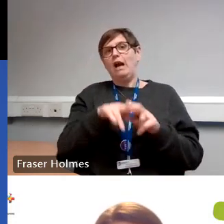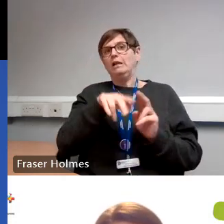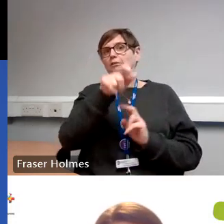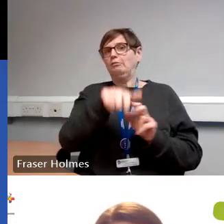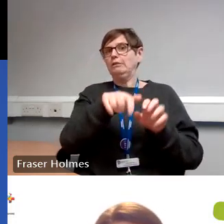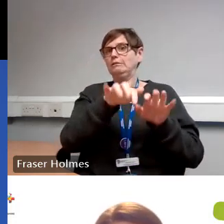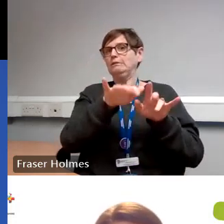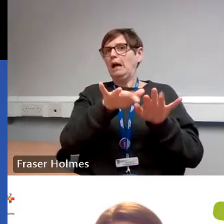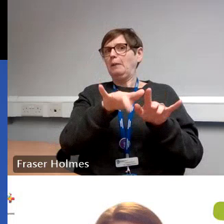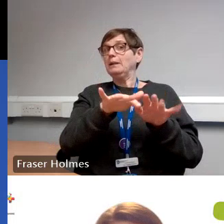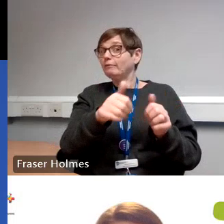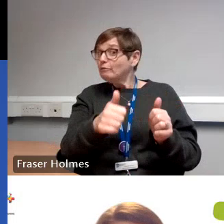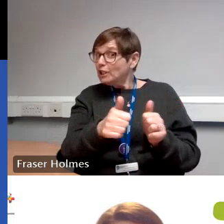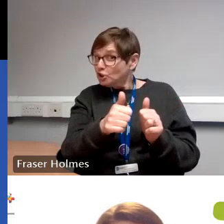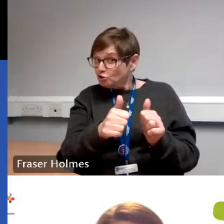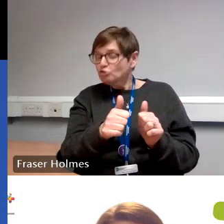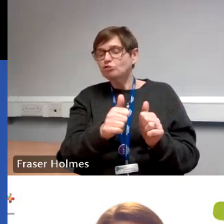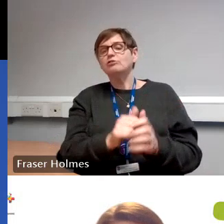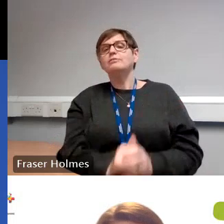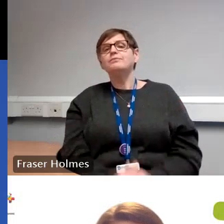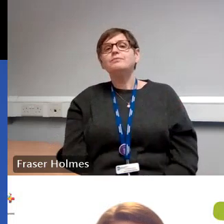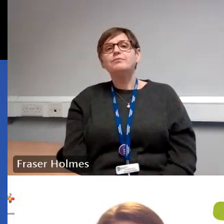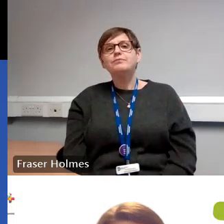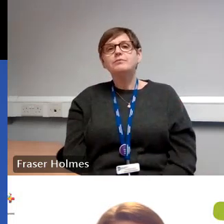to finish.